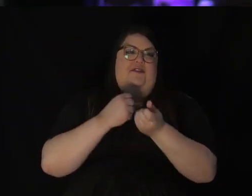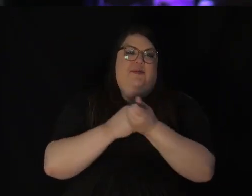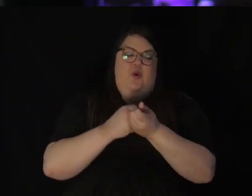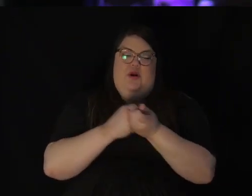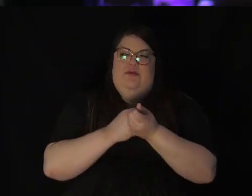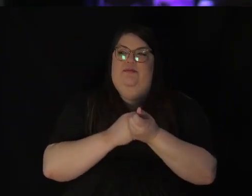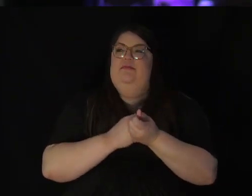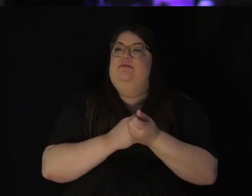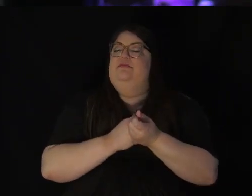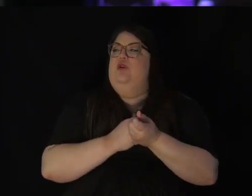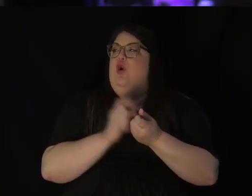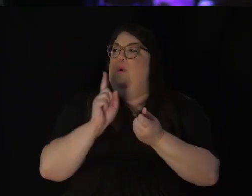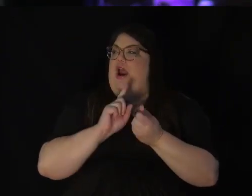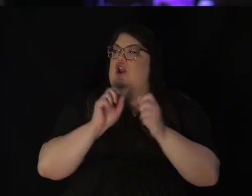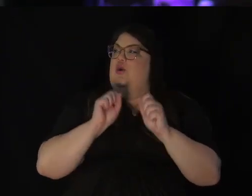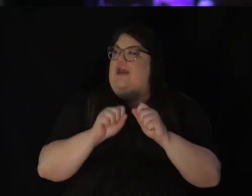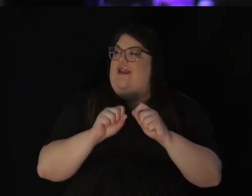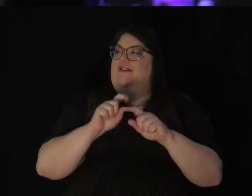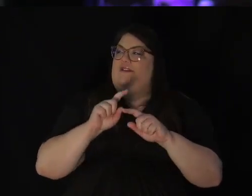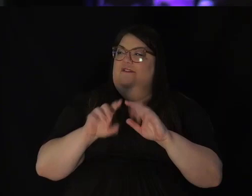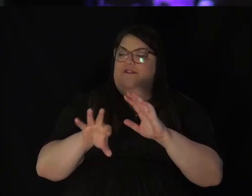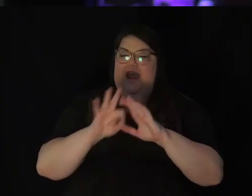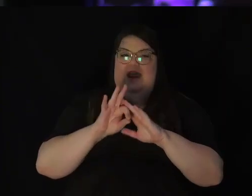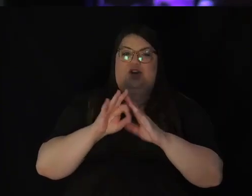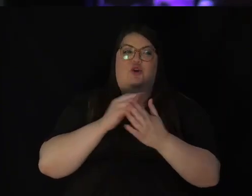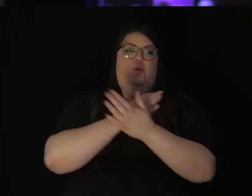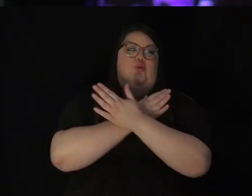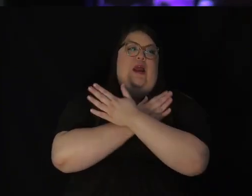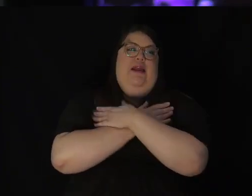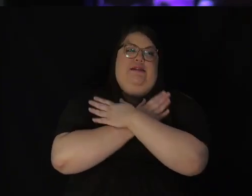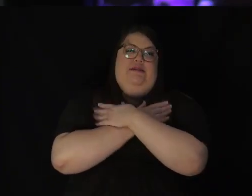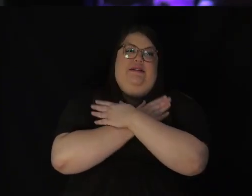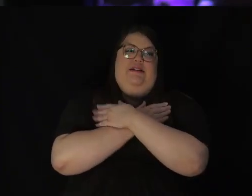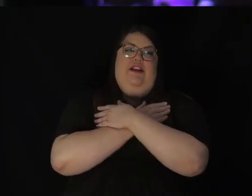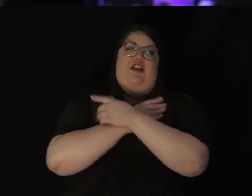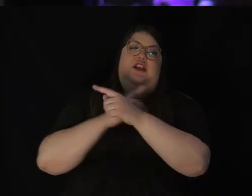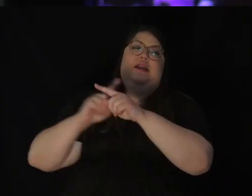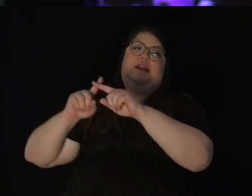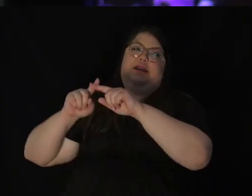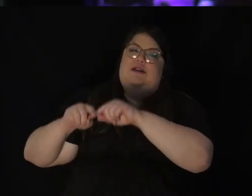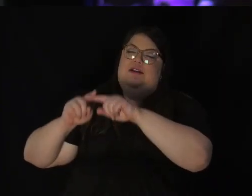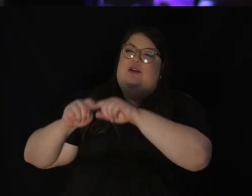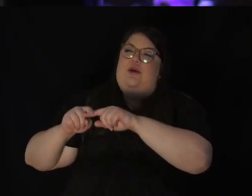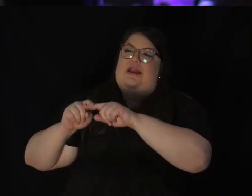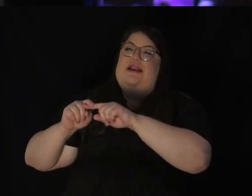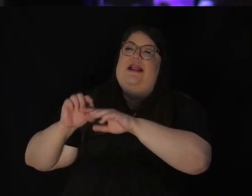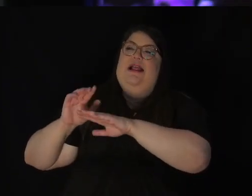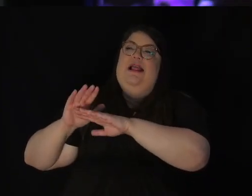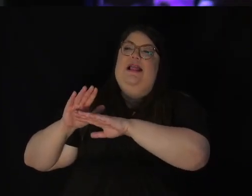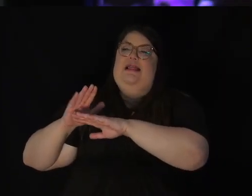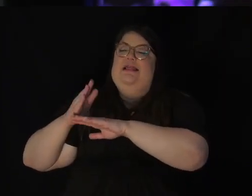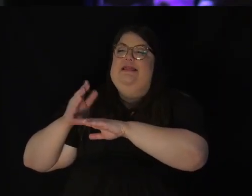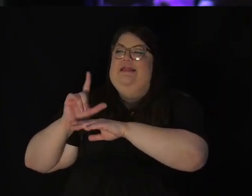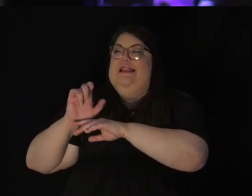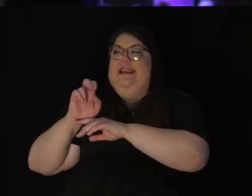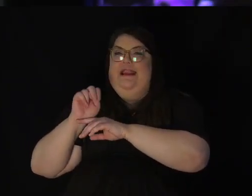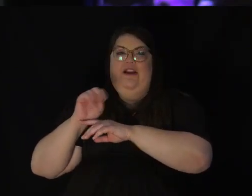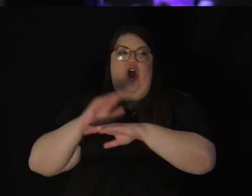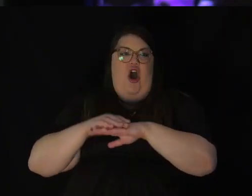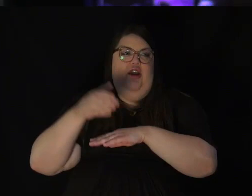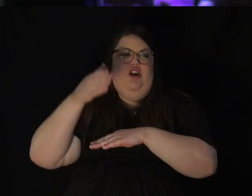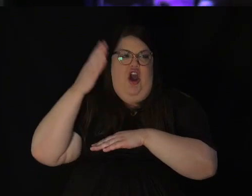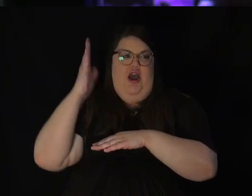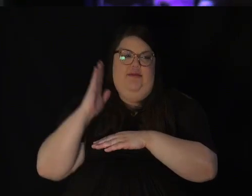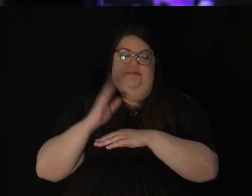one where you can find rest. You can lean on God and he will bless you. So we're